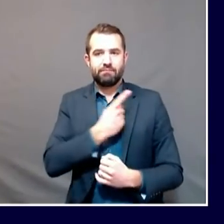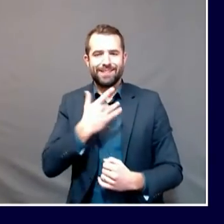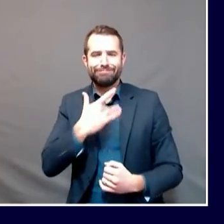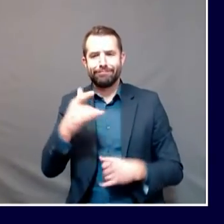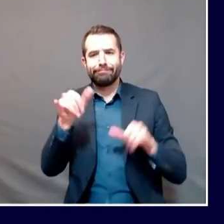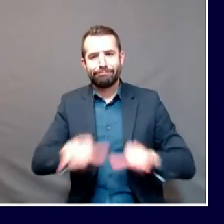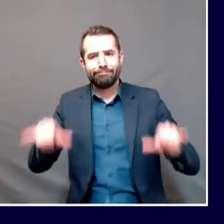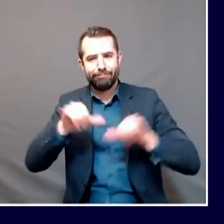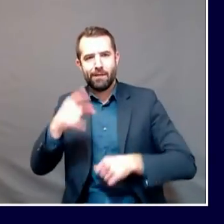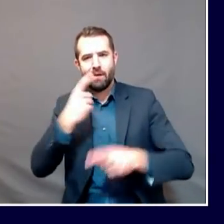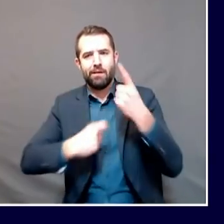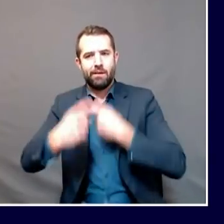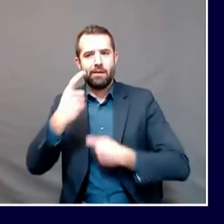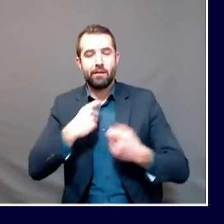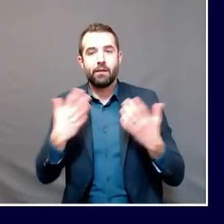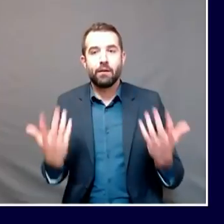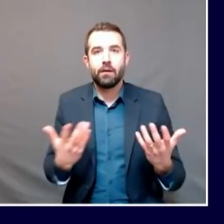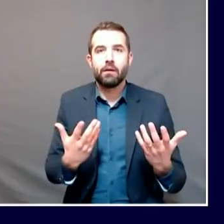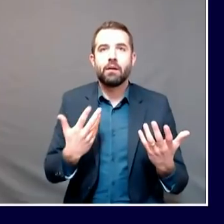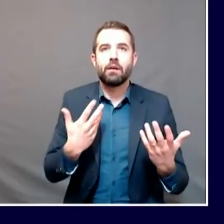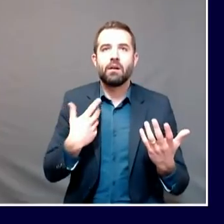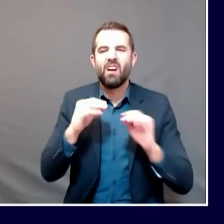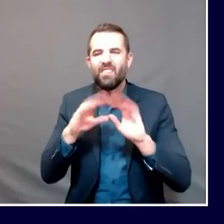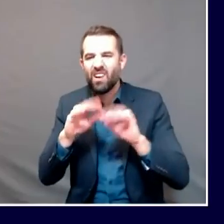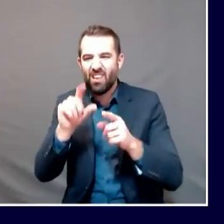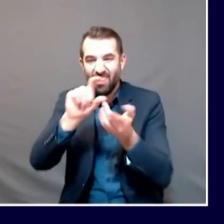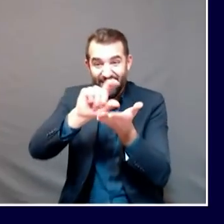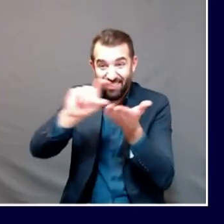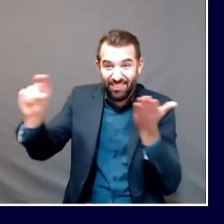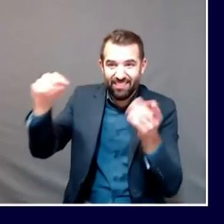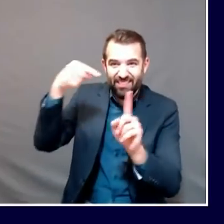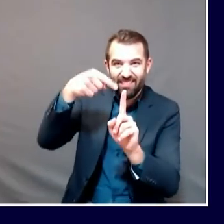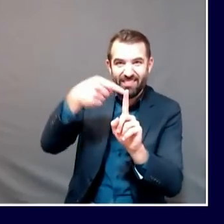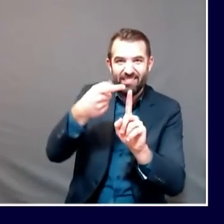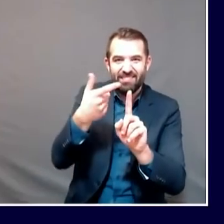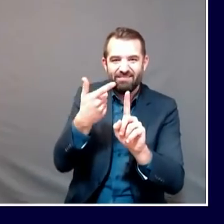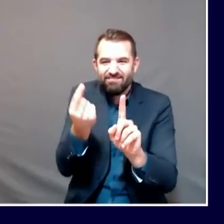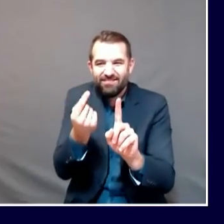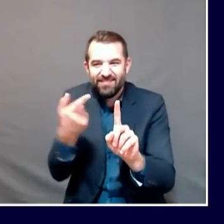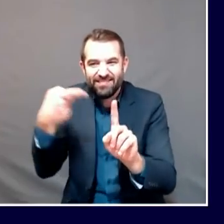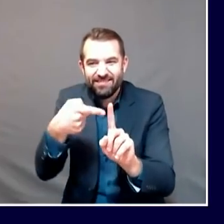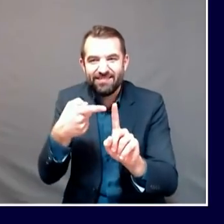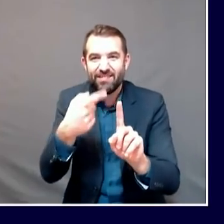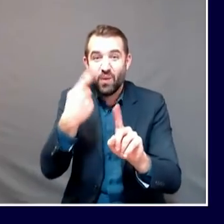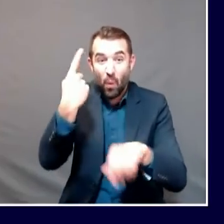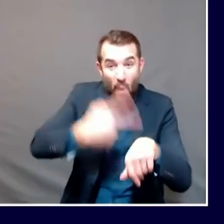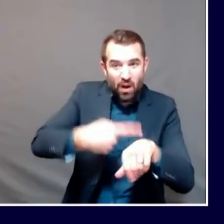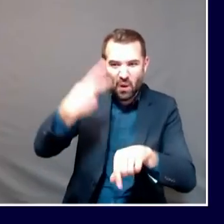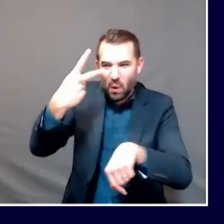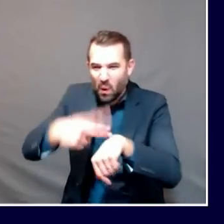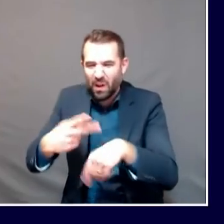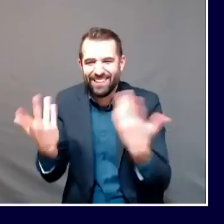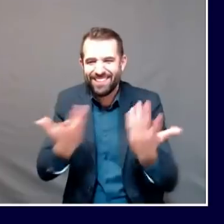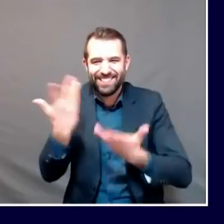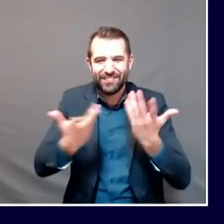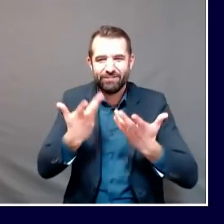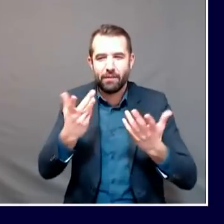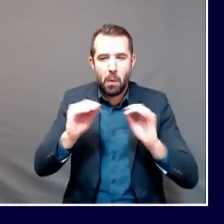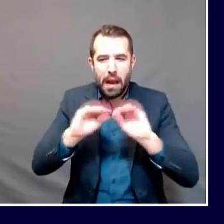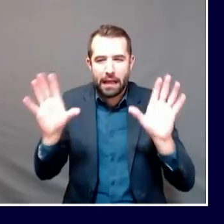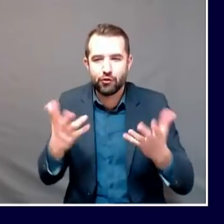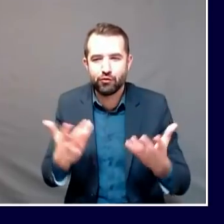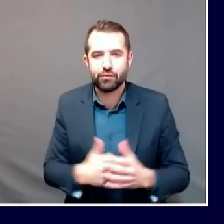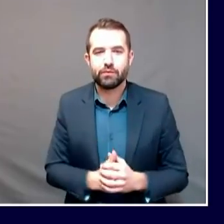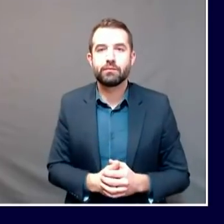themselves. Both the Pfizer and the Moderna candidate, if the FDA authorizes it, requires